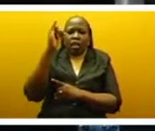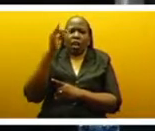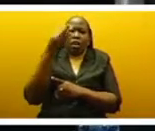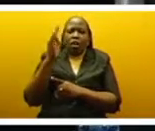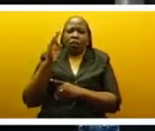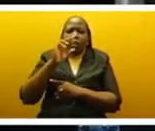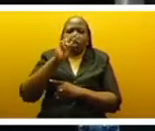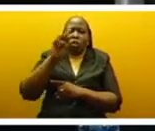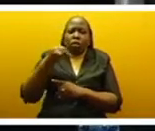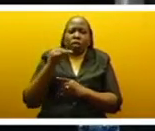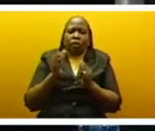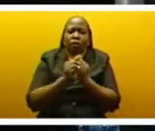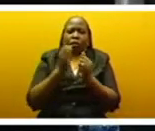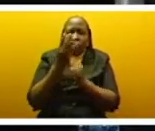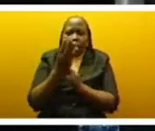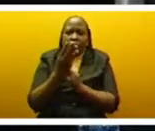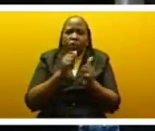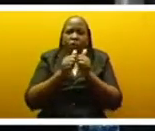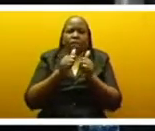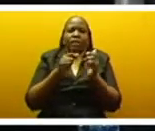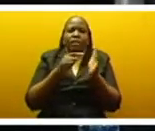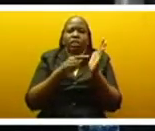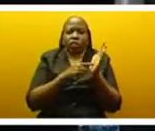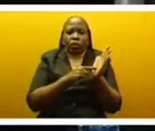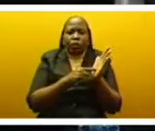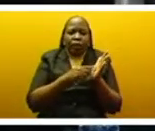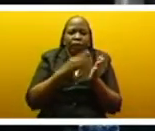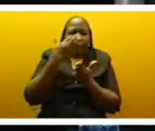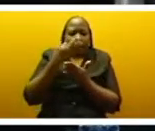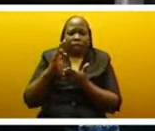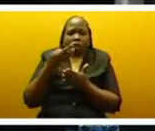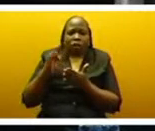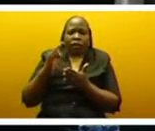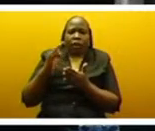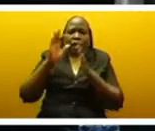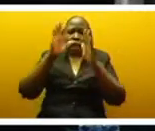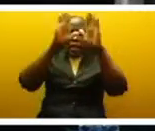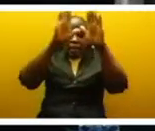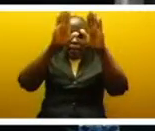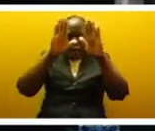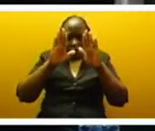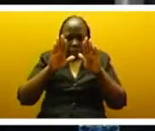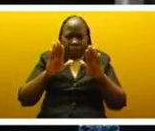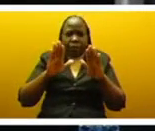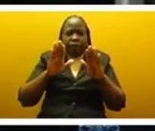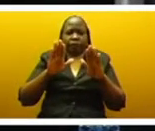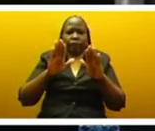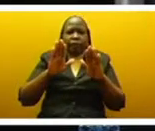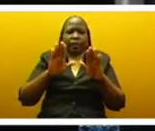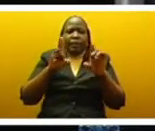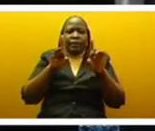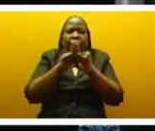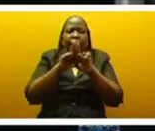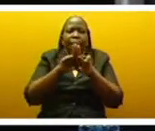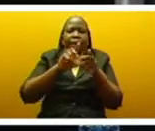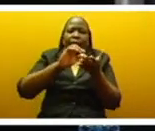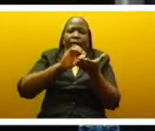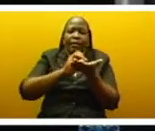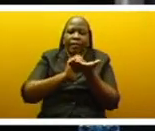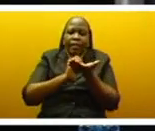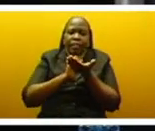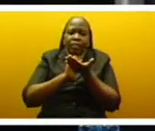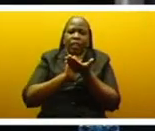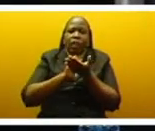it is cited there, where the court said, apart from the priority, this court said, apart from the priority attaching to the political